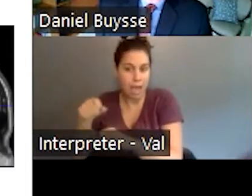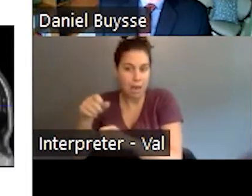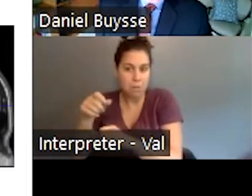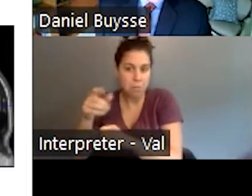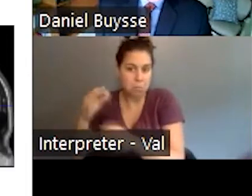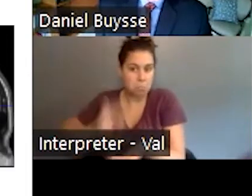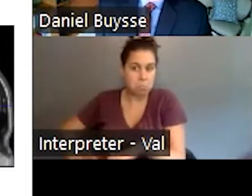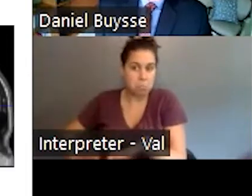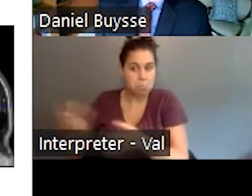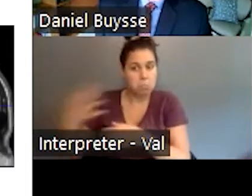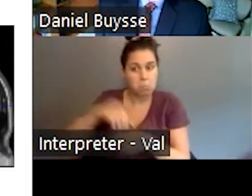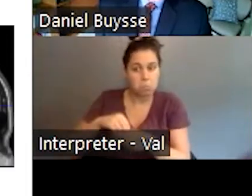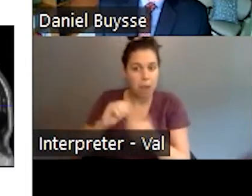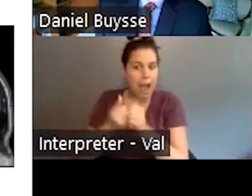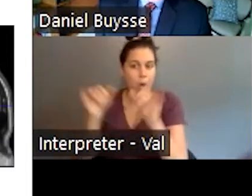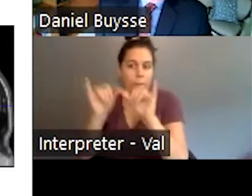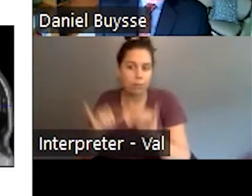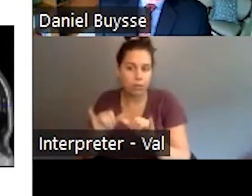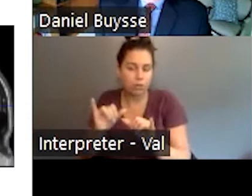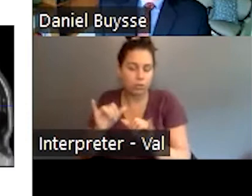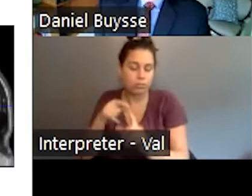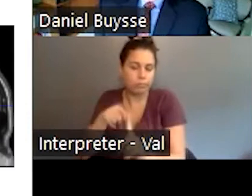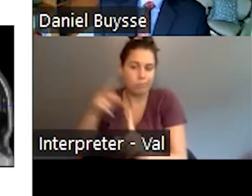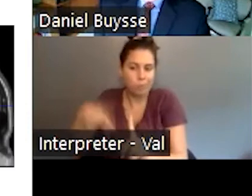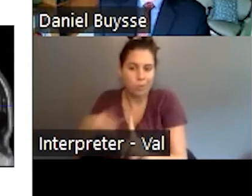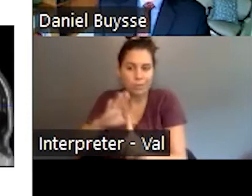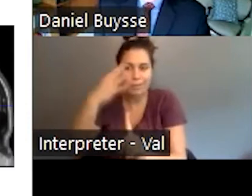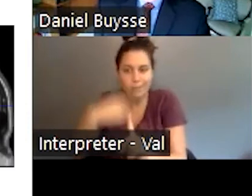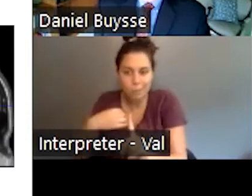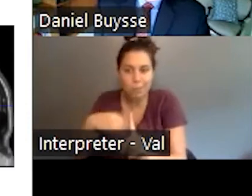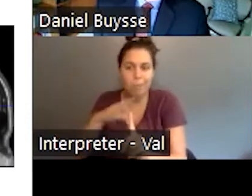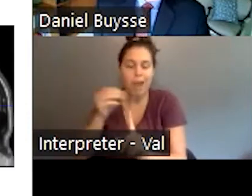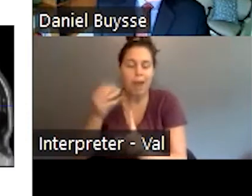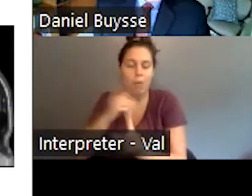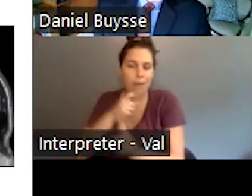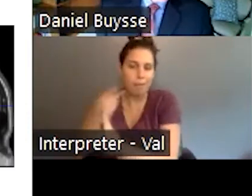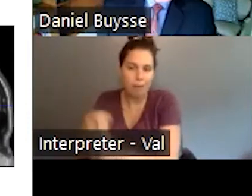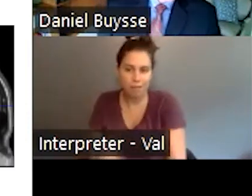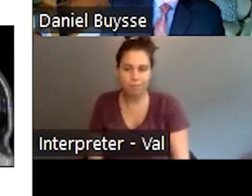useful ways of measuring sleep and its consequences.